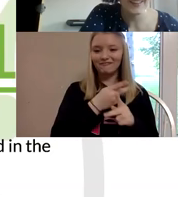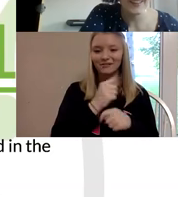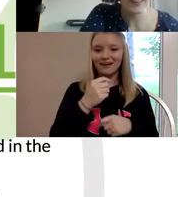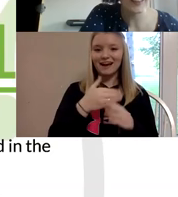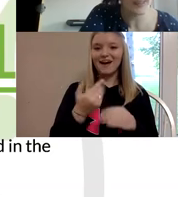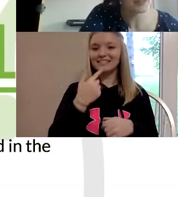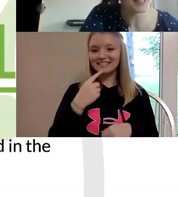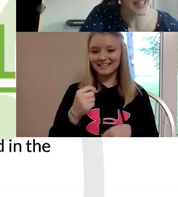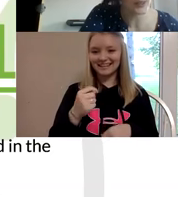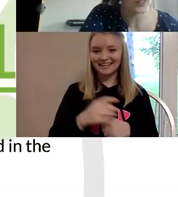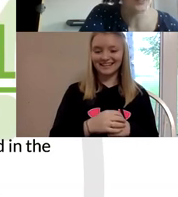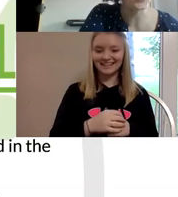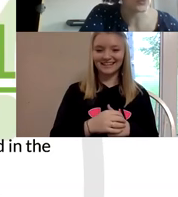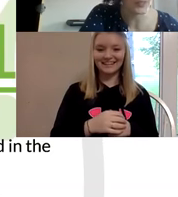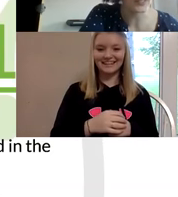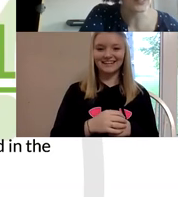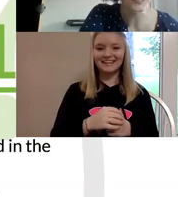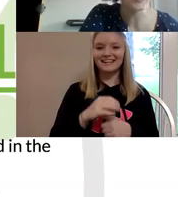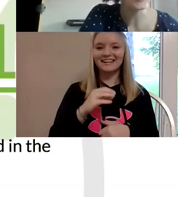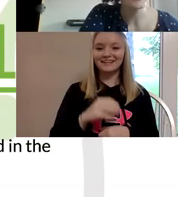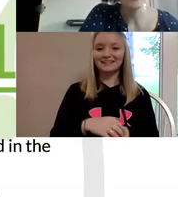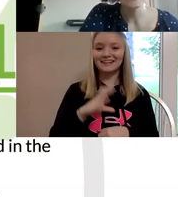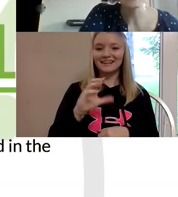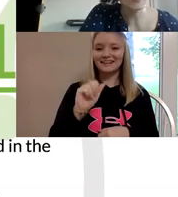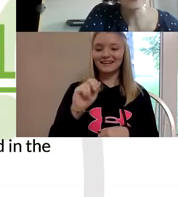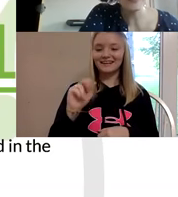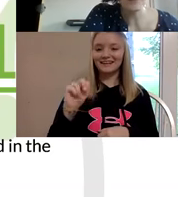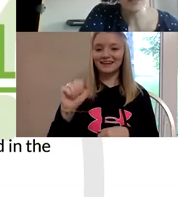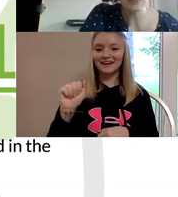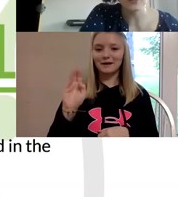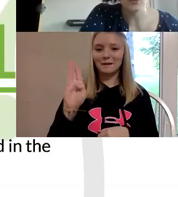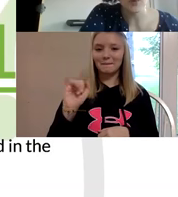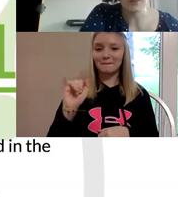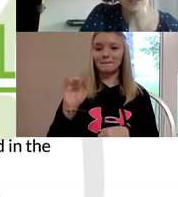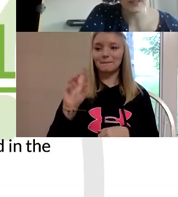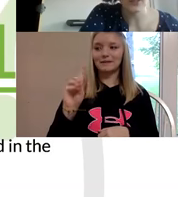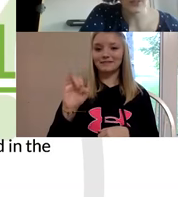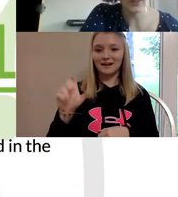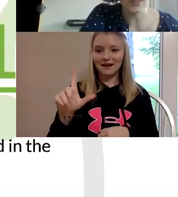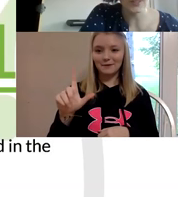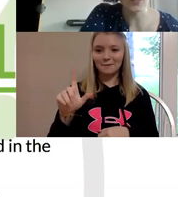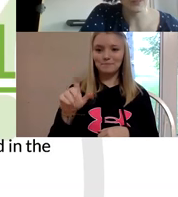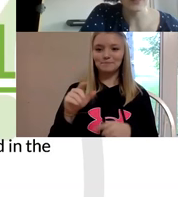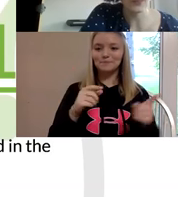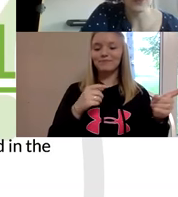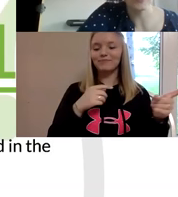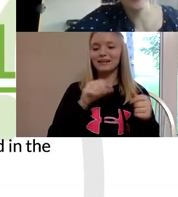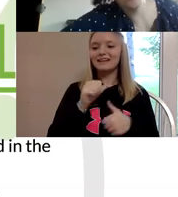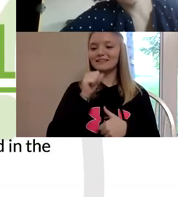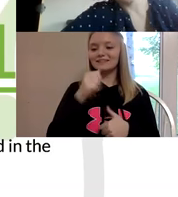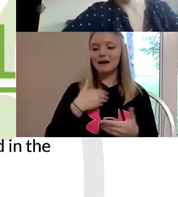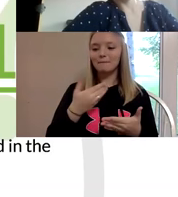Cannabidiol. Cannabidiol, good grief. See? Science is not my thing. I told Mom that her and Krista should have been